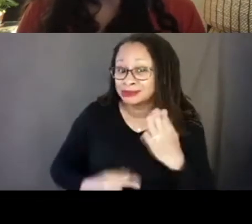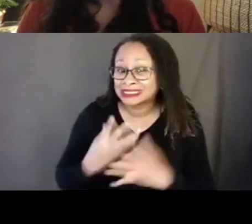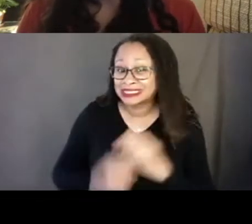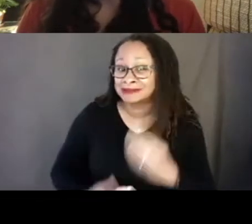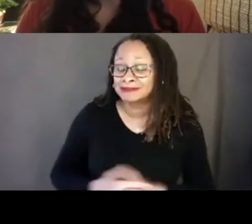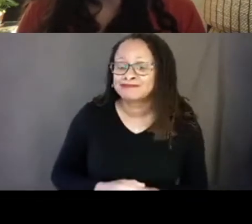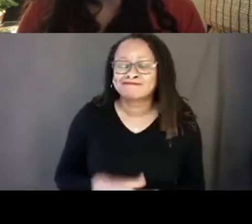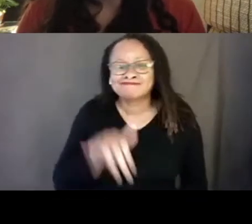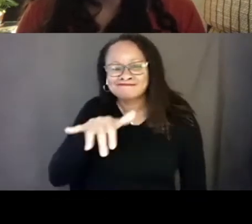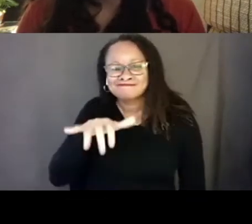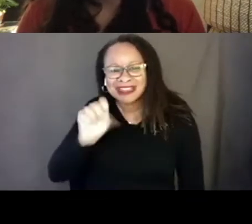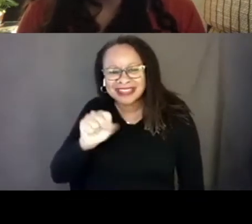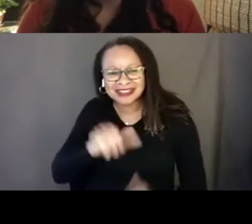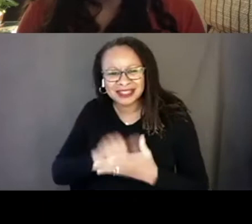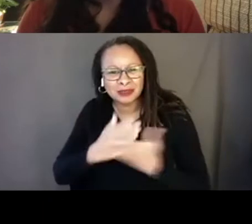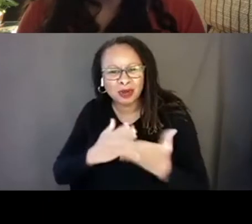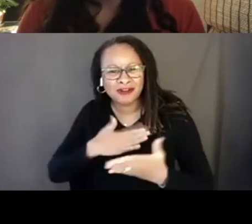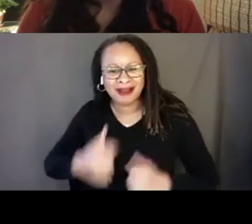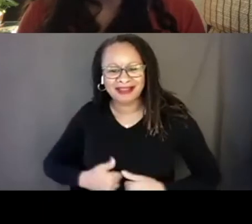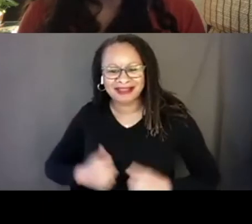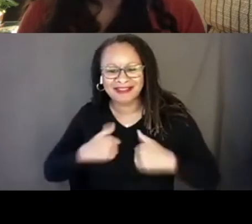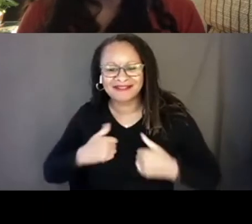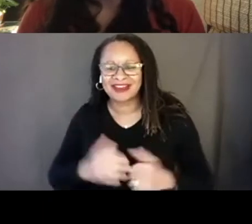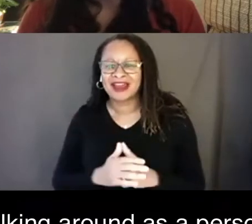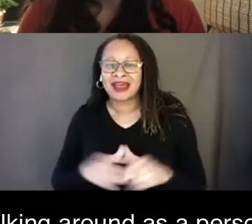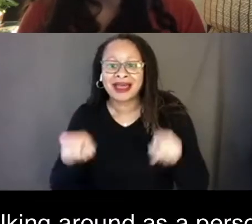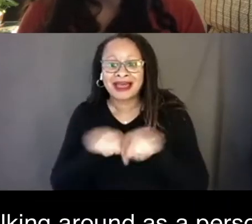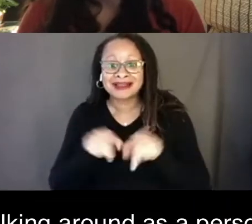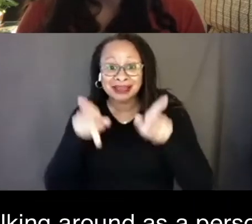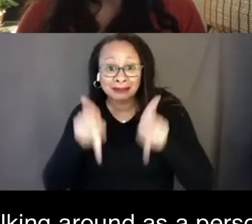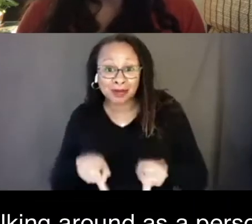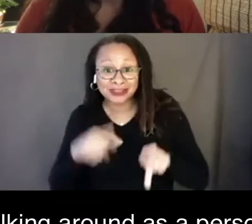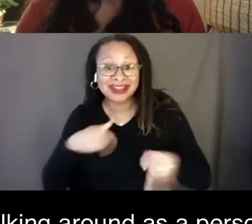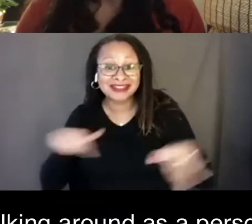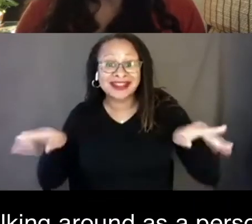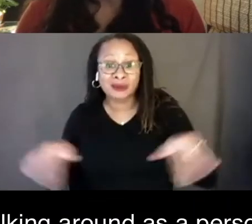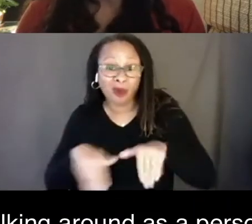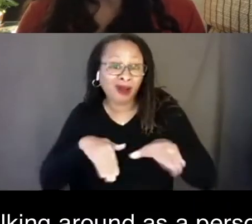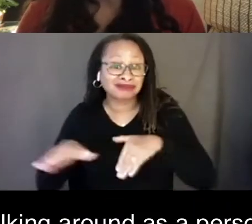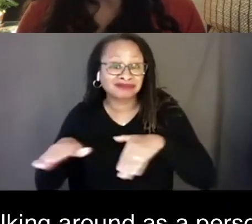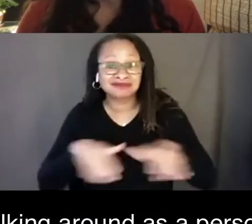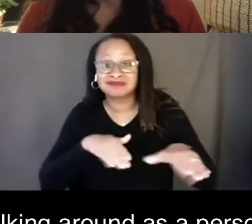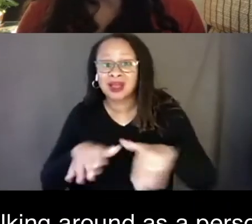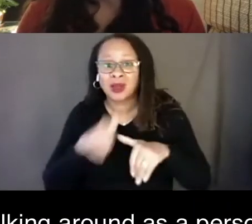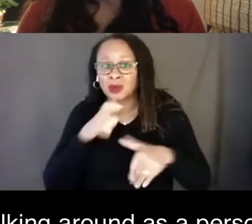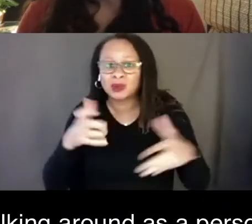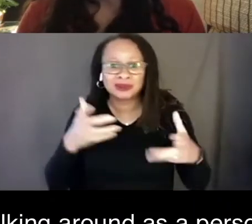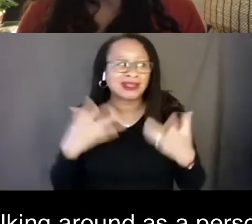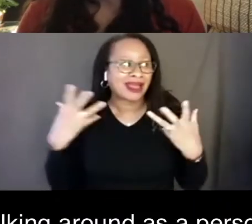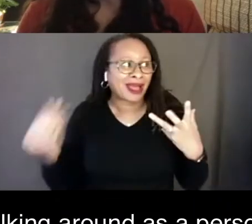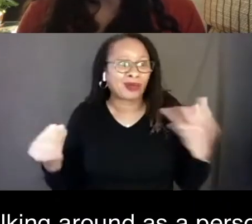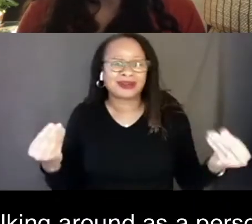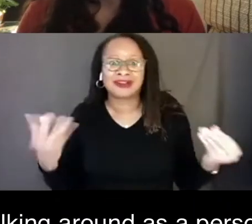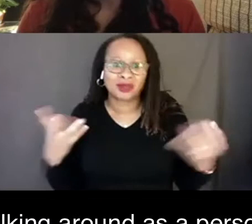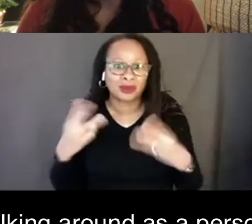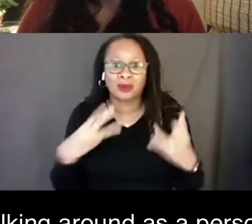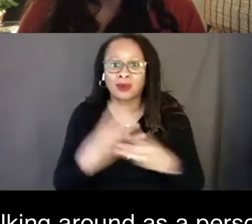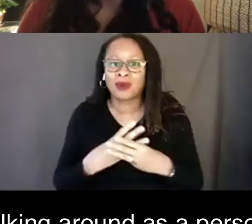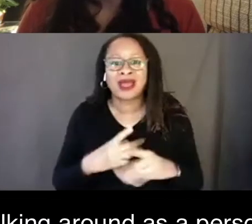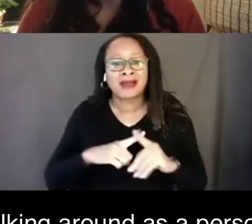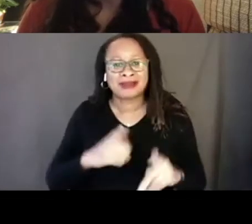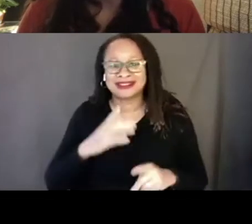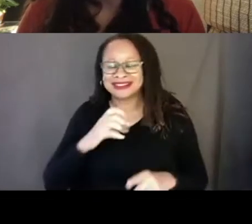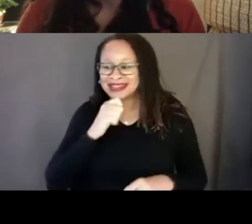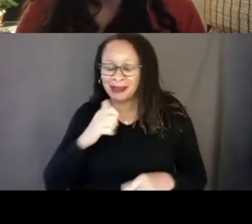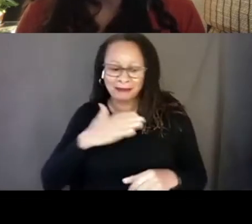yes, that's a part of my life as a person walking around as a person, but it's not my